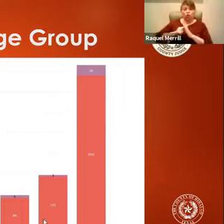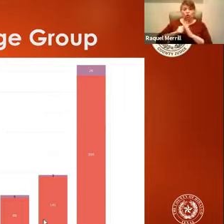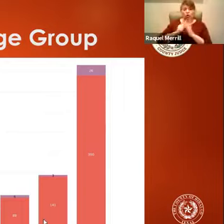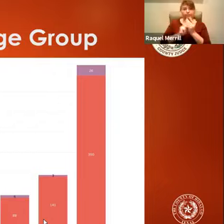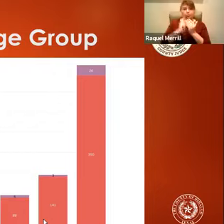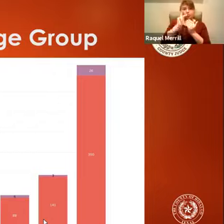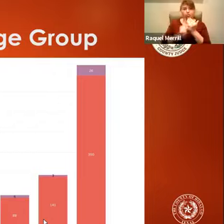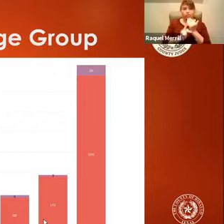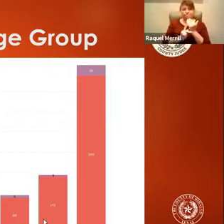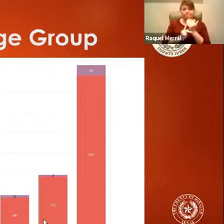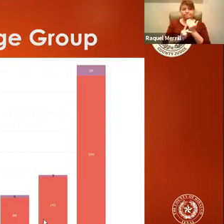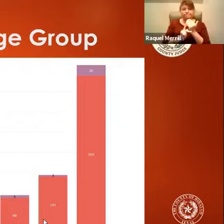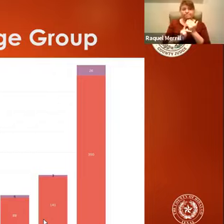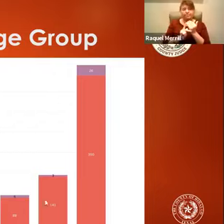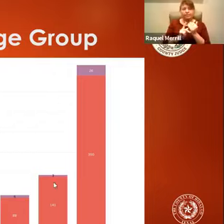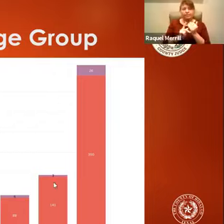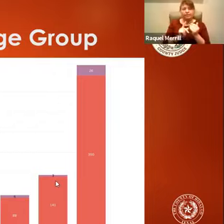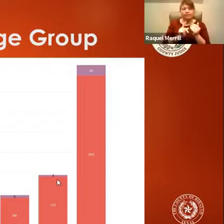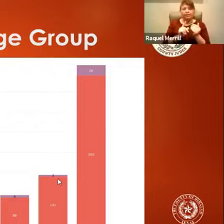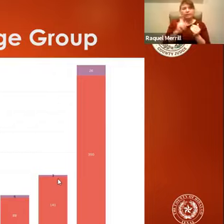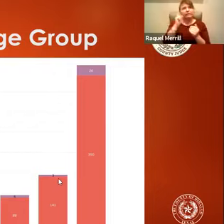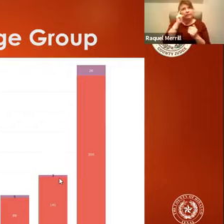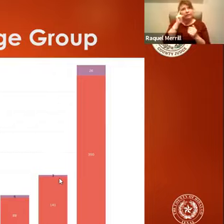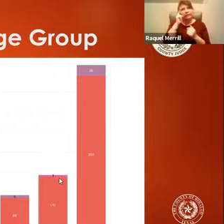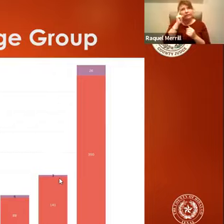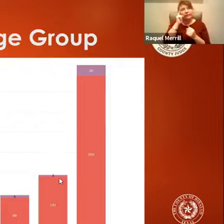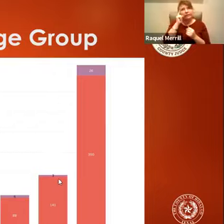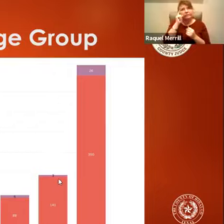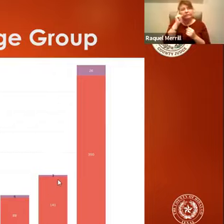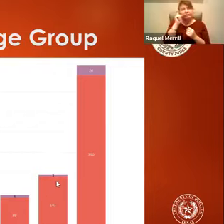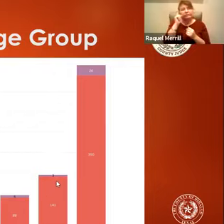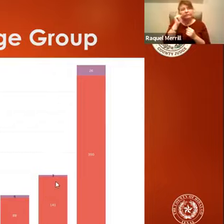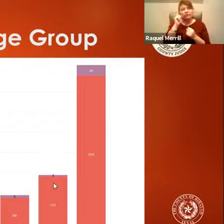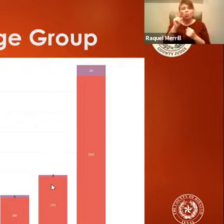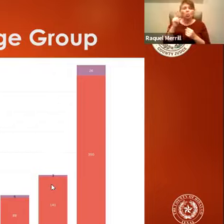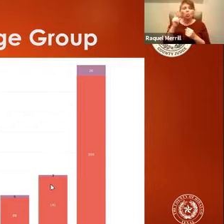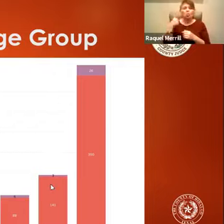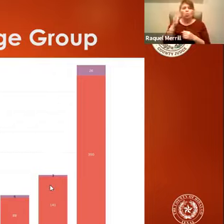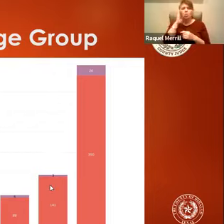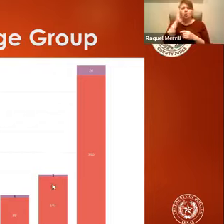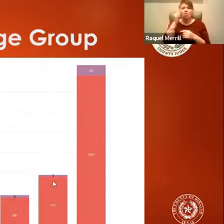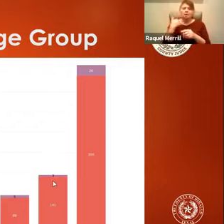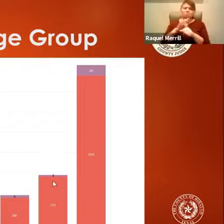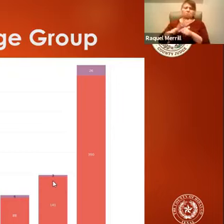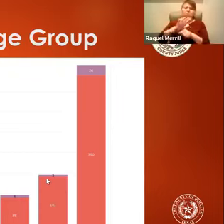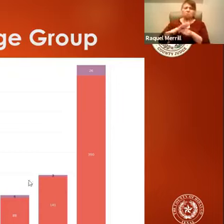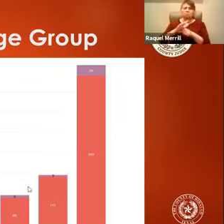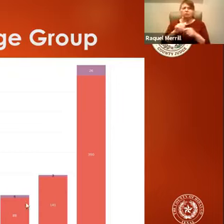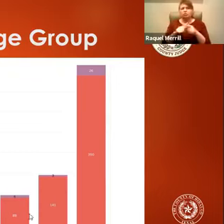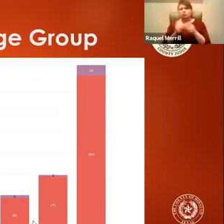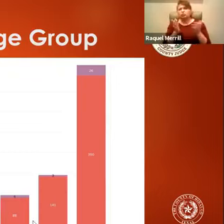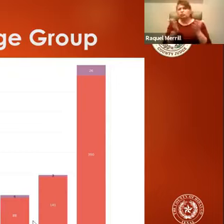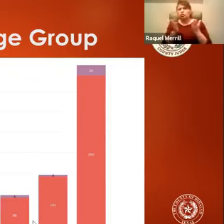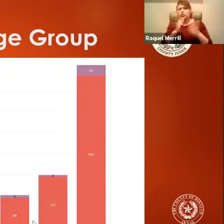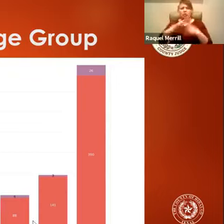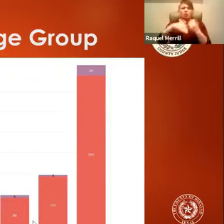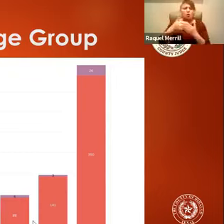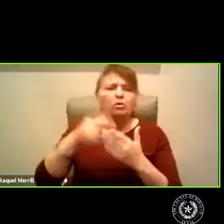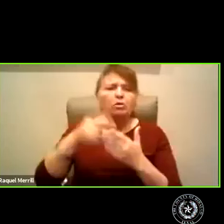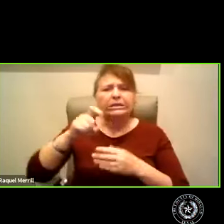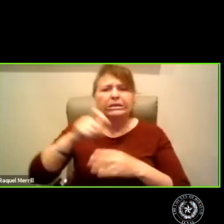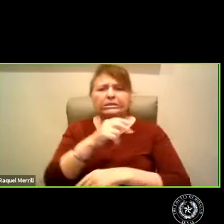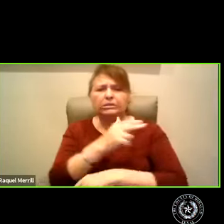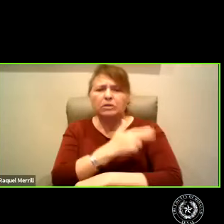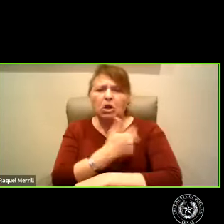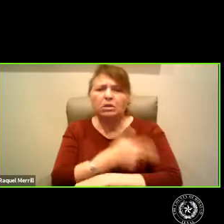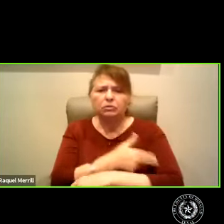program believing and thinking that we were going to have the capacity, to serve all of the needs of Hidalgo